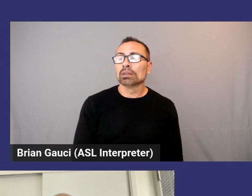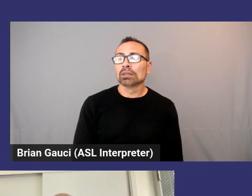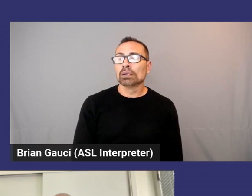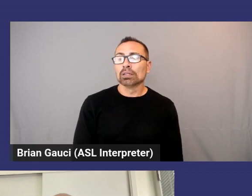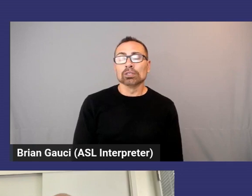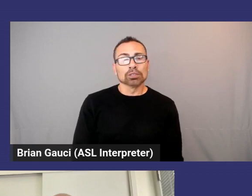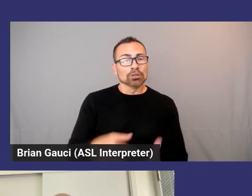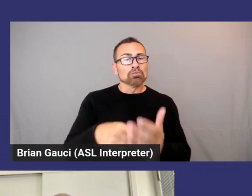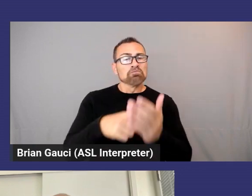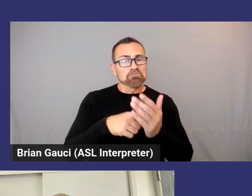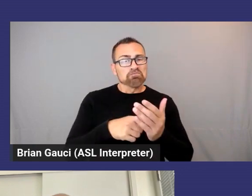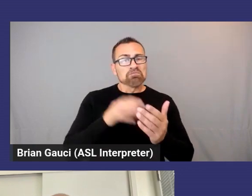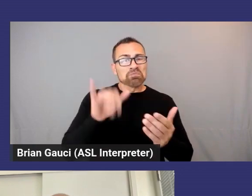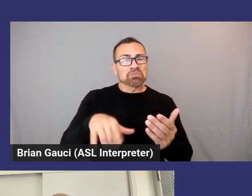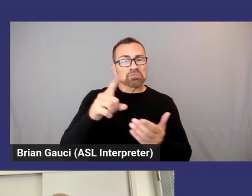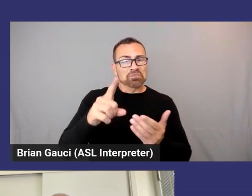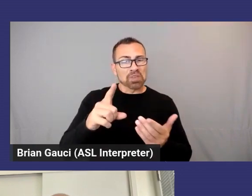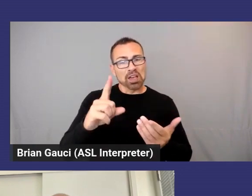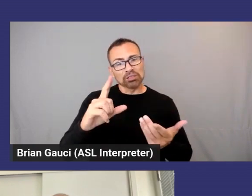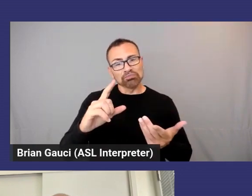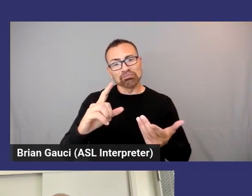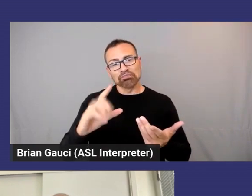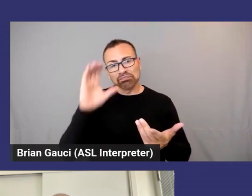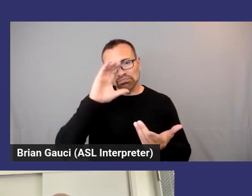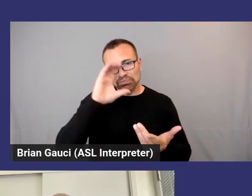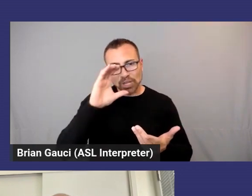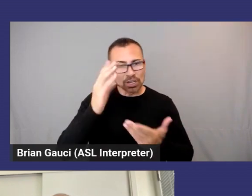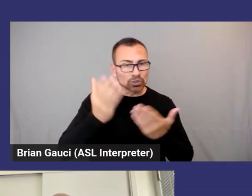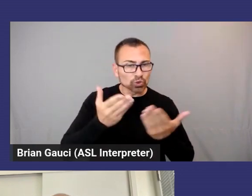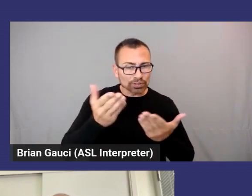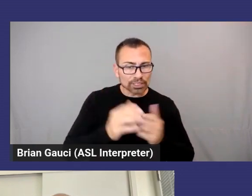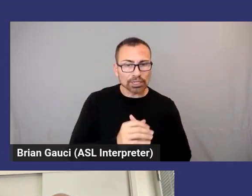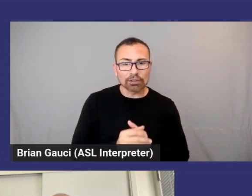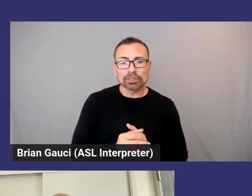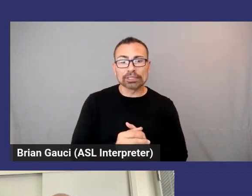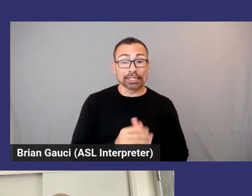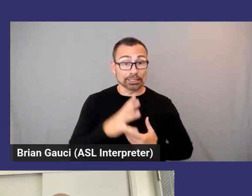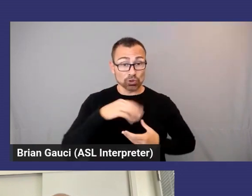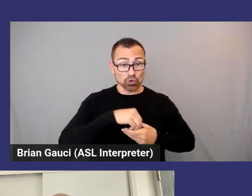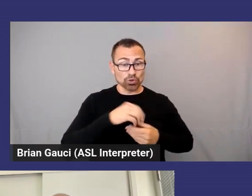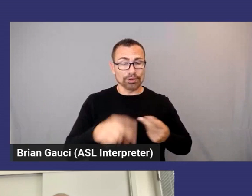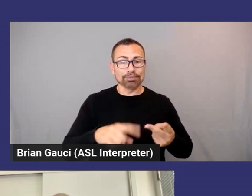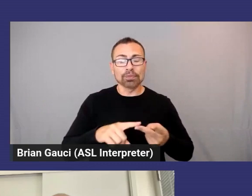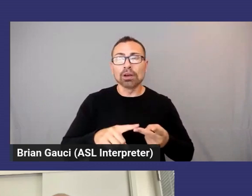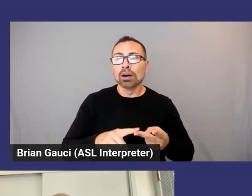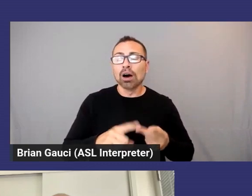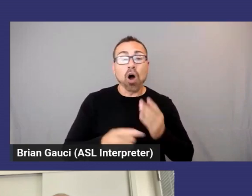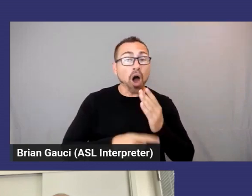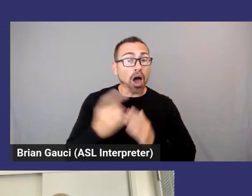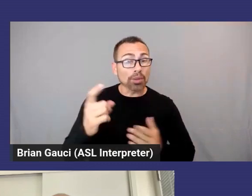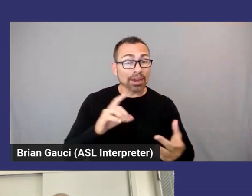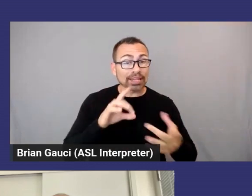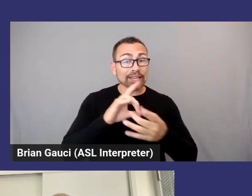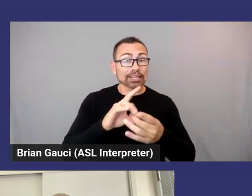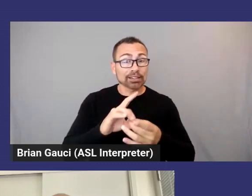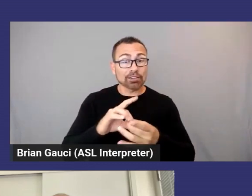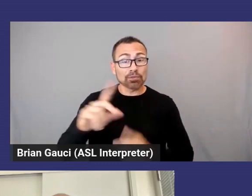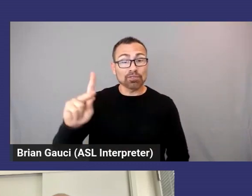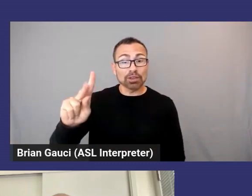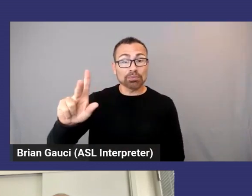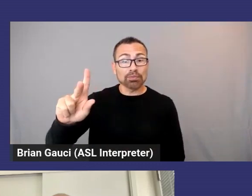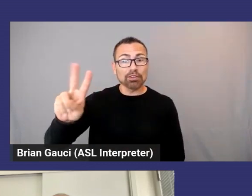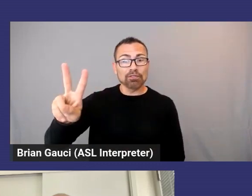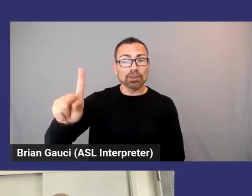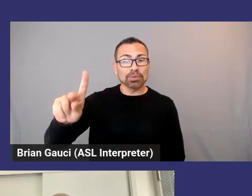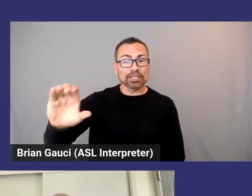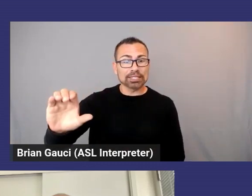discovery. That's one of the features automatically built into VPC Lattice. Automatic connectivity between VPCs and accounts.